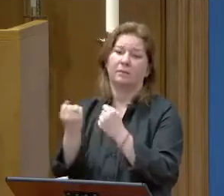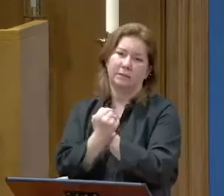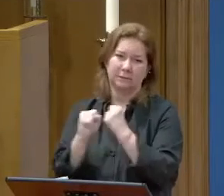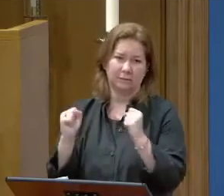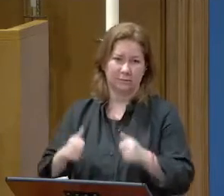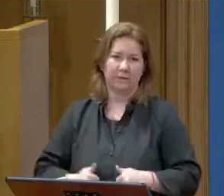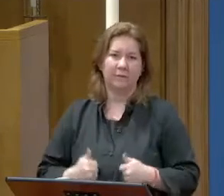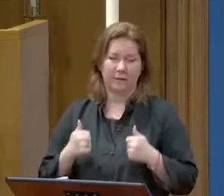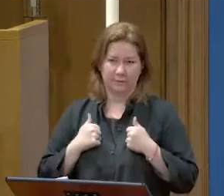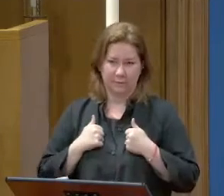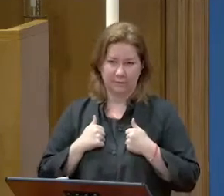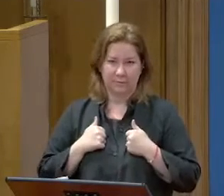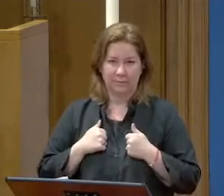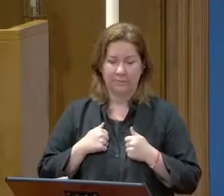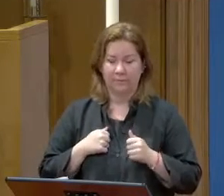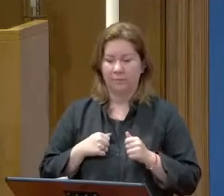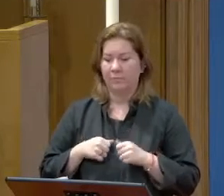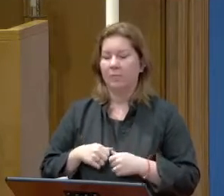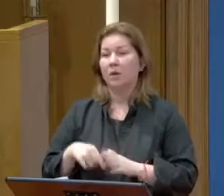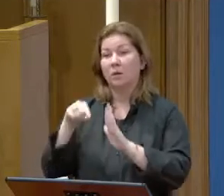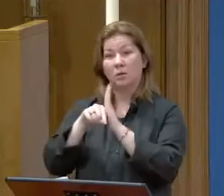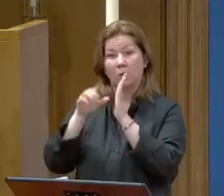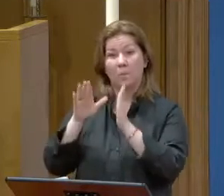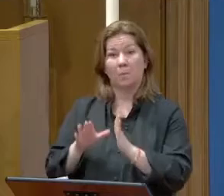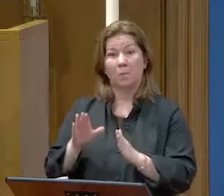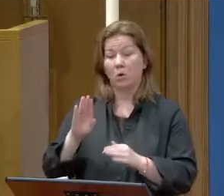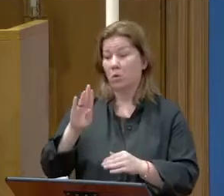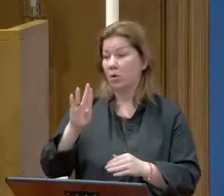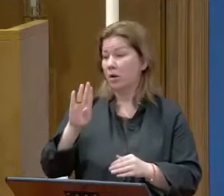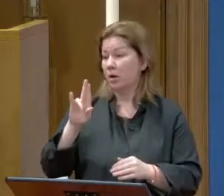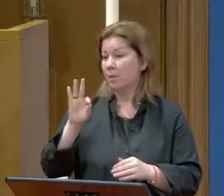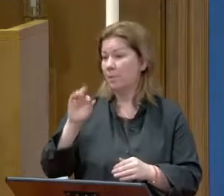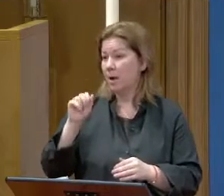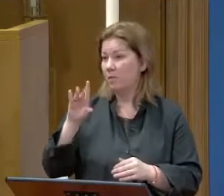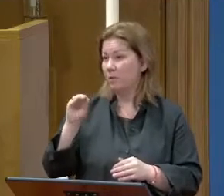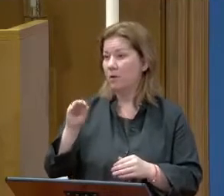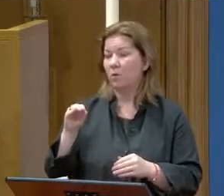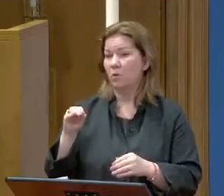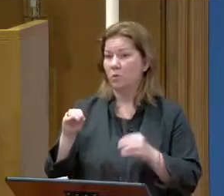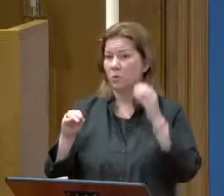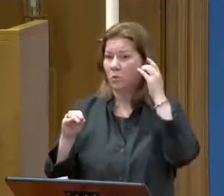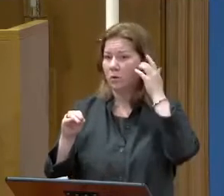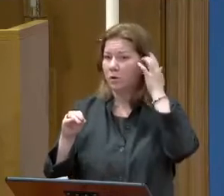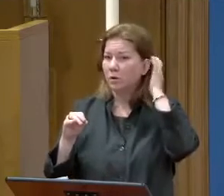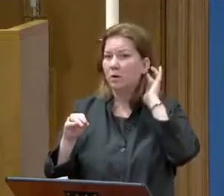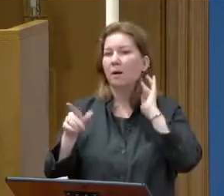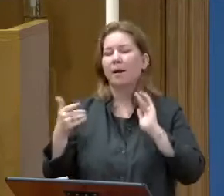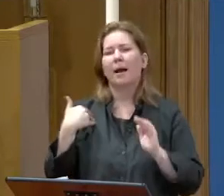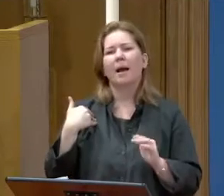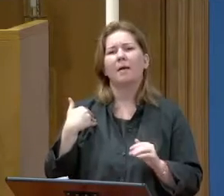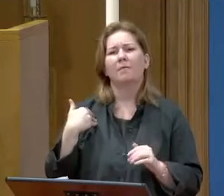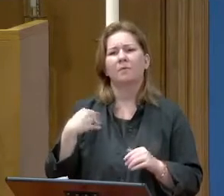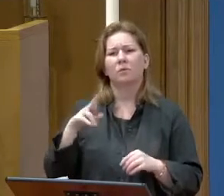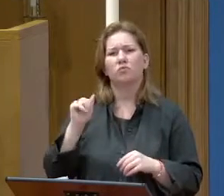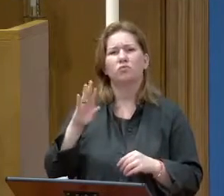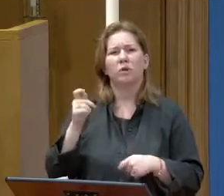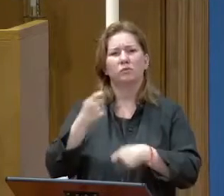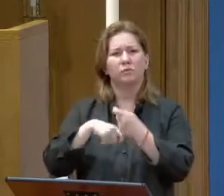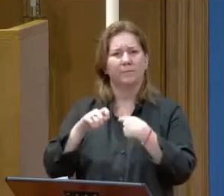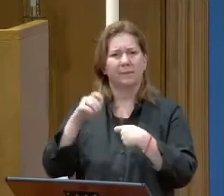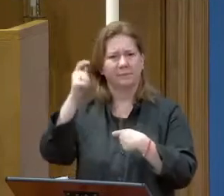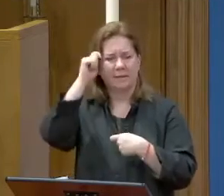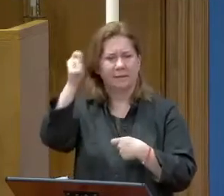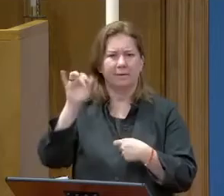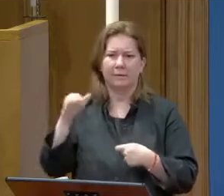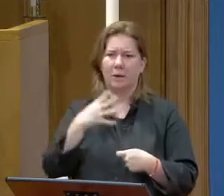lives. The murderer in Buffalo embraced a so-called great replacement theory. Its white